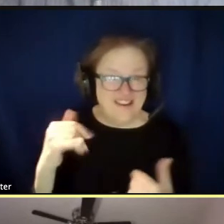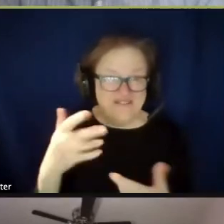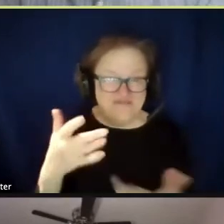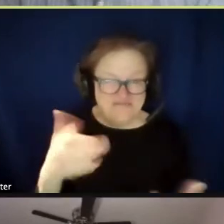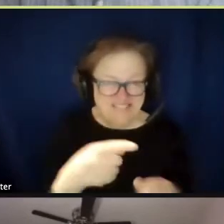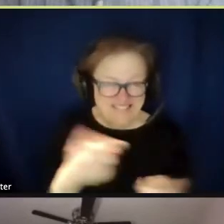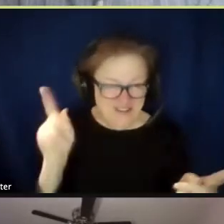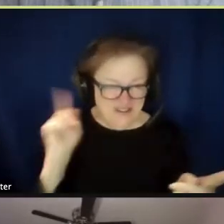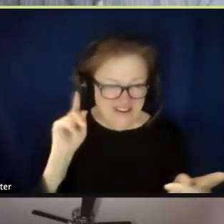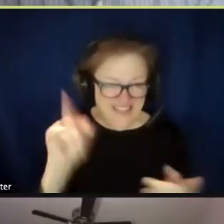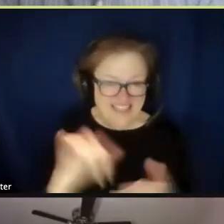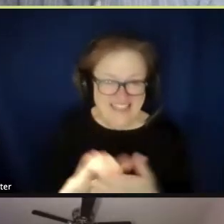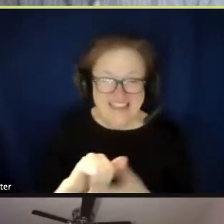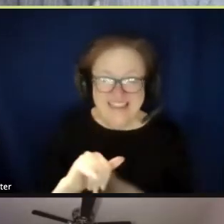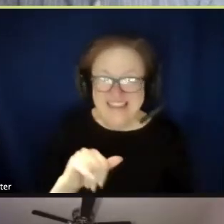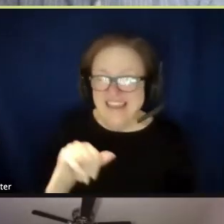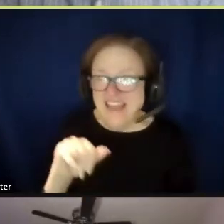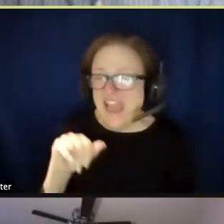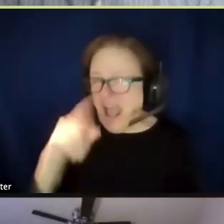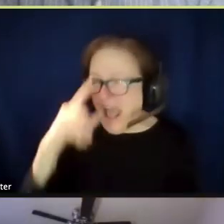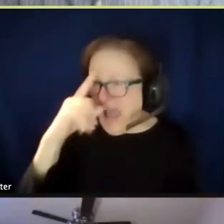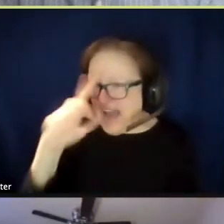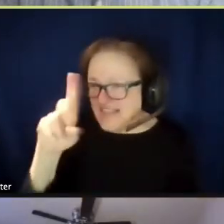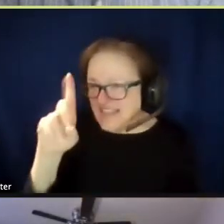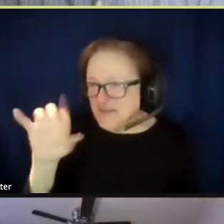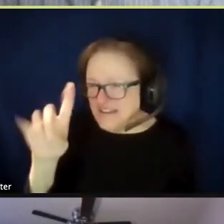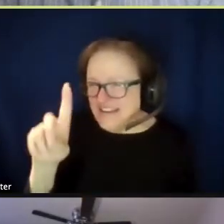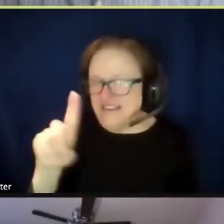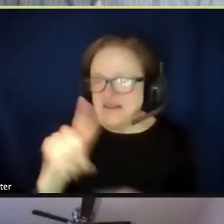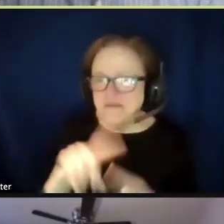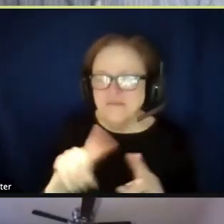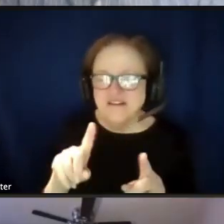No, sir. Hopefully we did. All right.